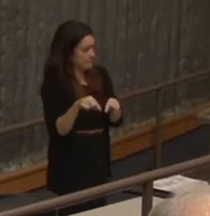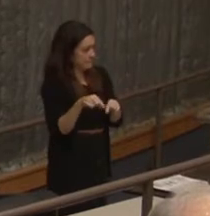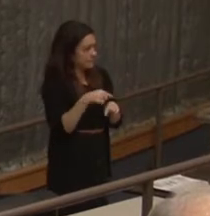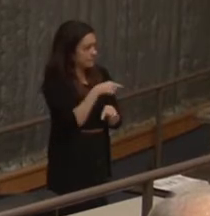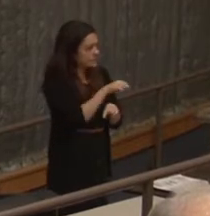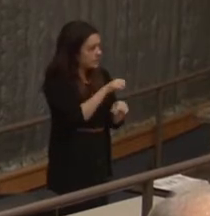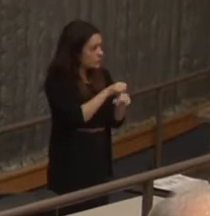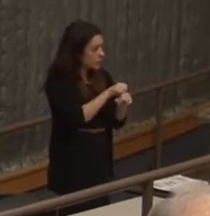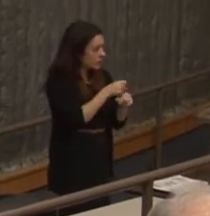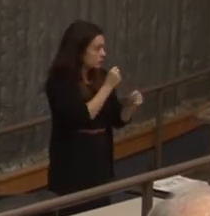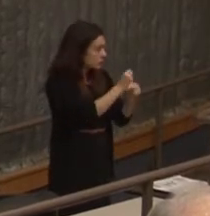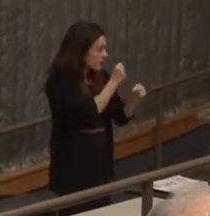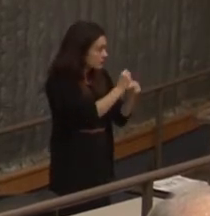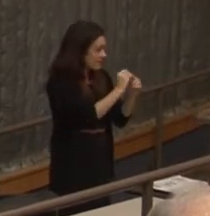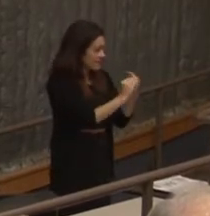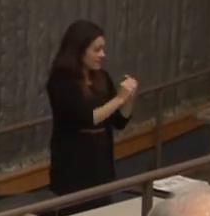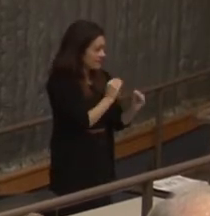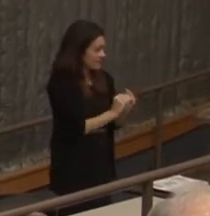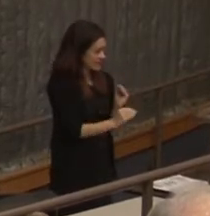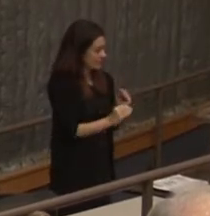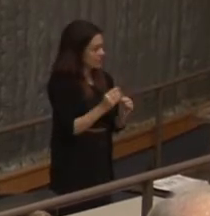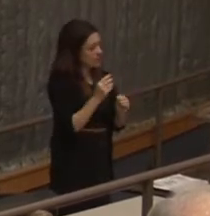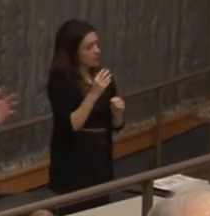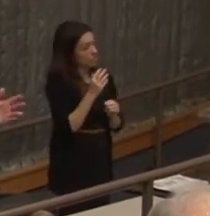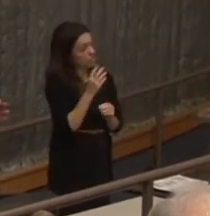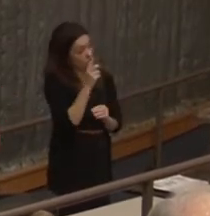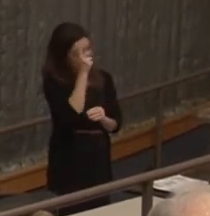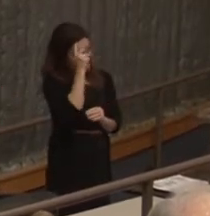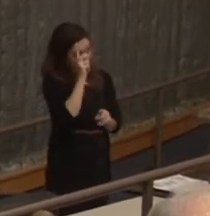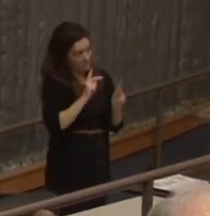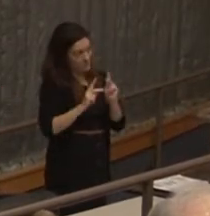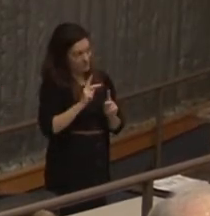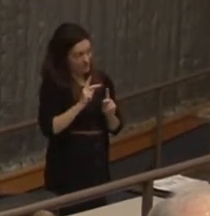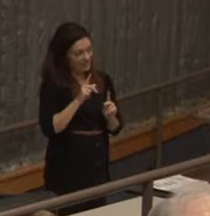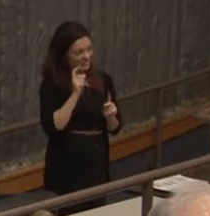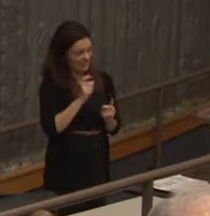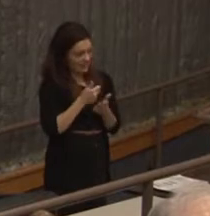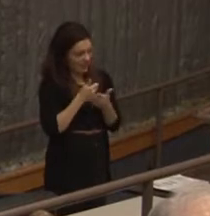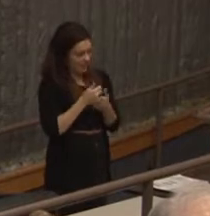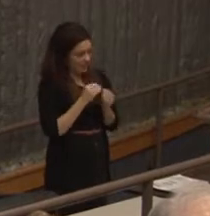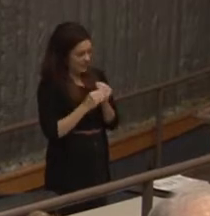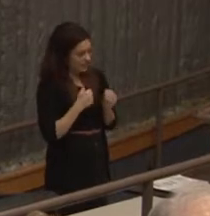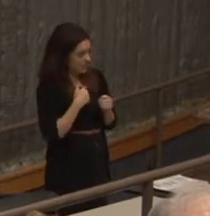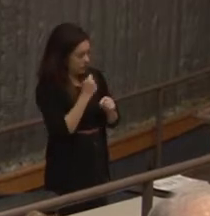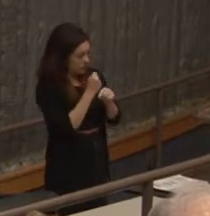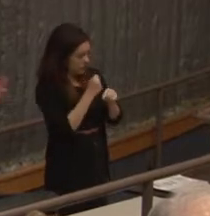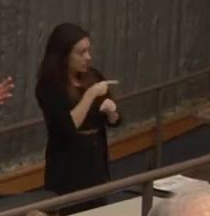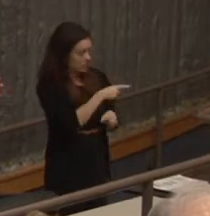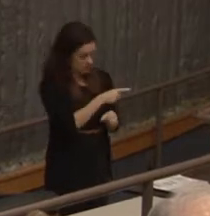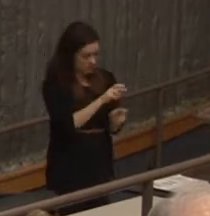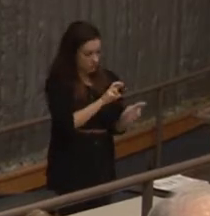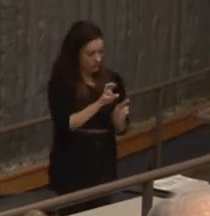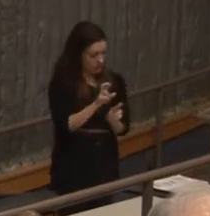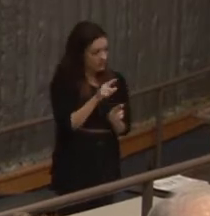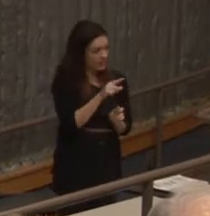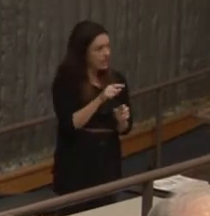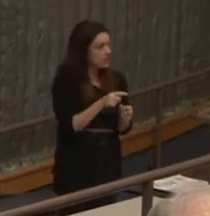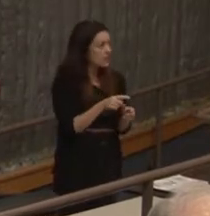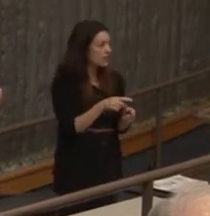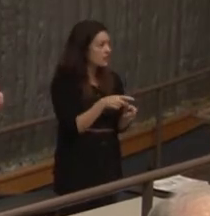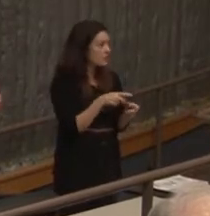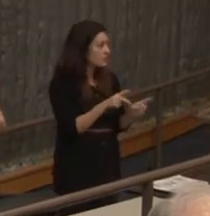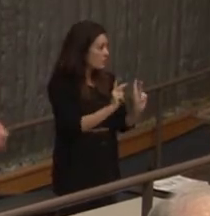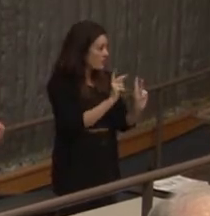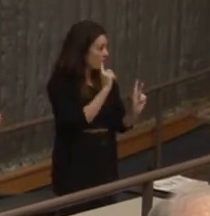working on trucks that the Germans were repairing. And because he had a permit to work there, he was allowed to bring his